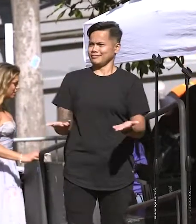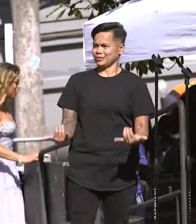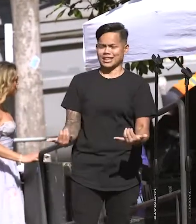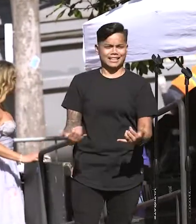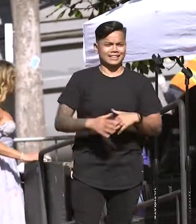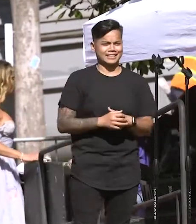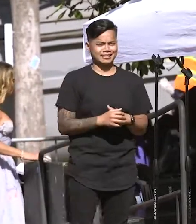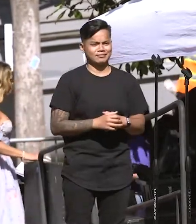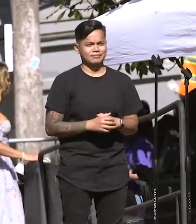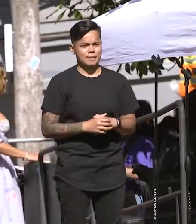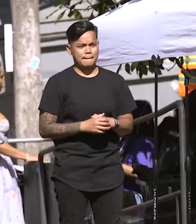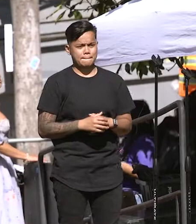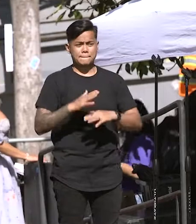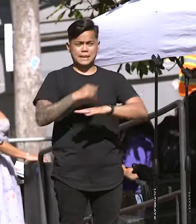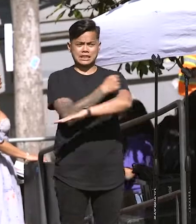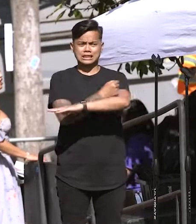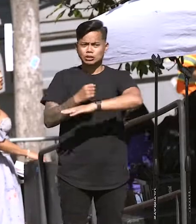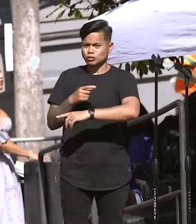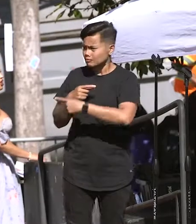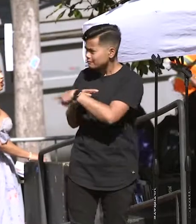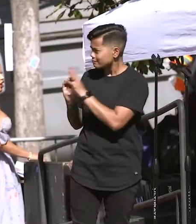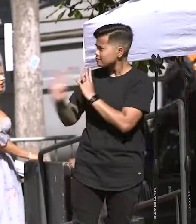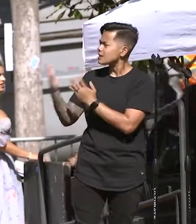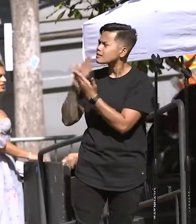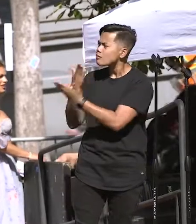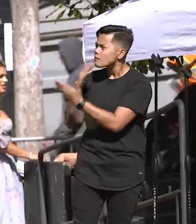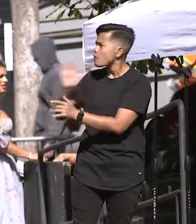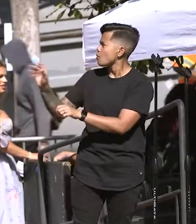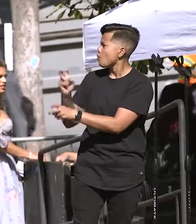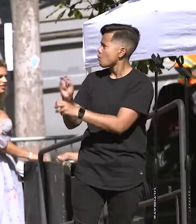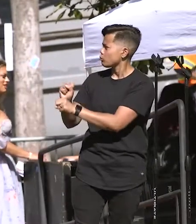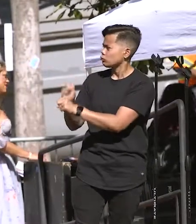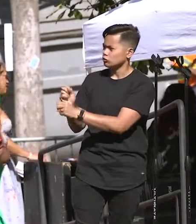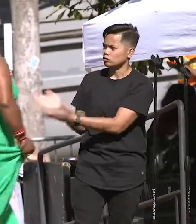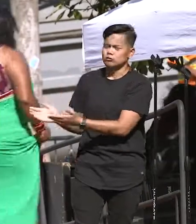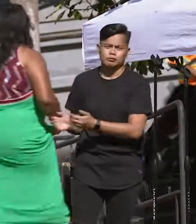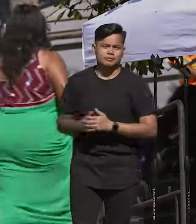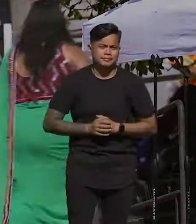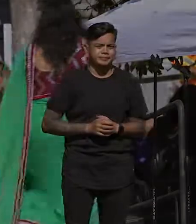thank you so much, TAC. Thank you for all the work you do. Yep.